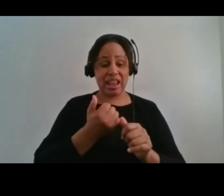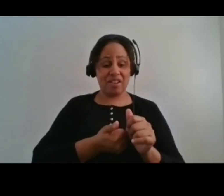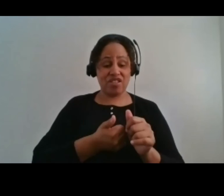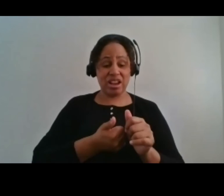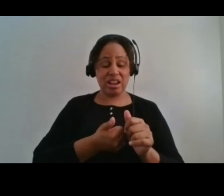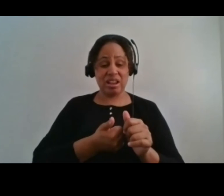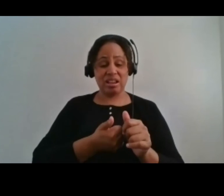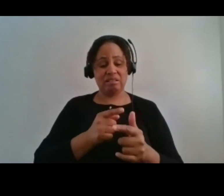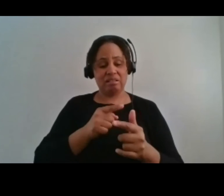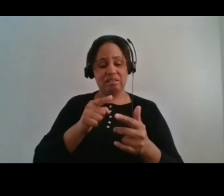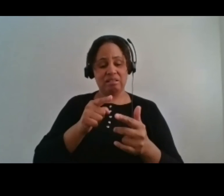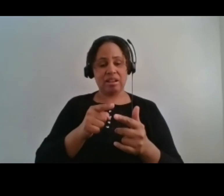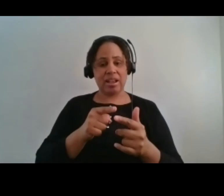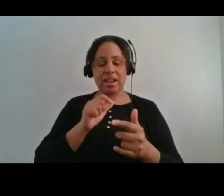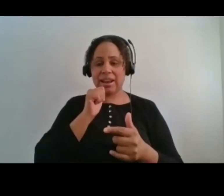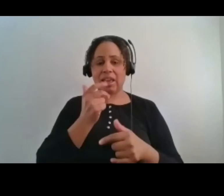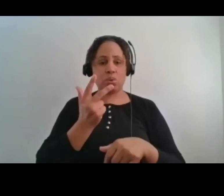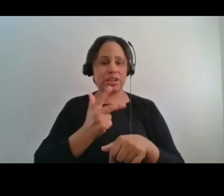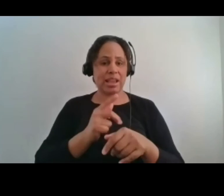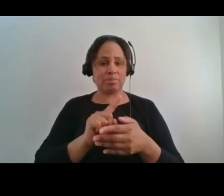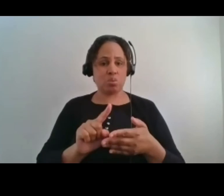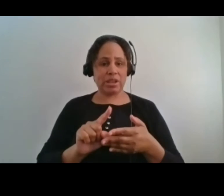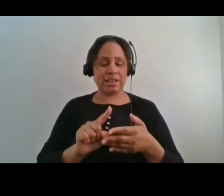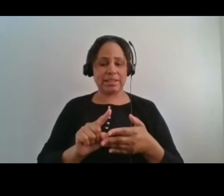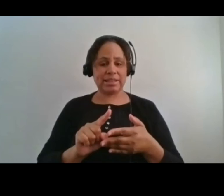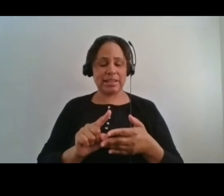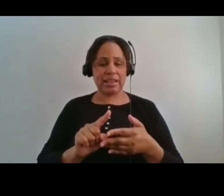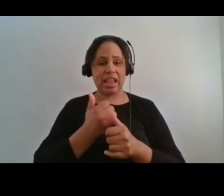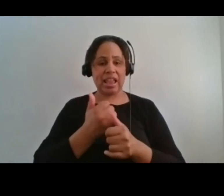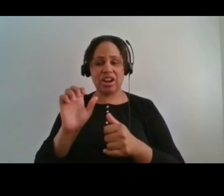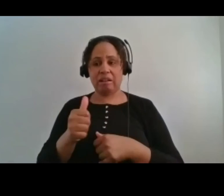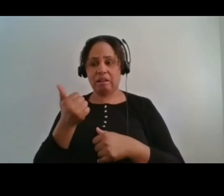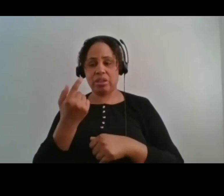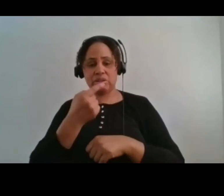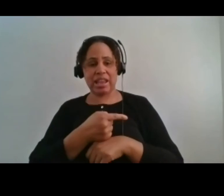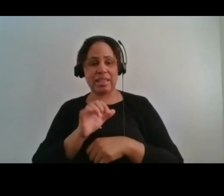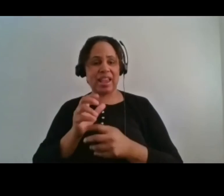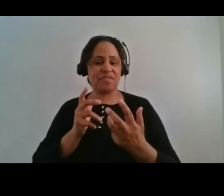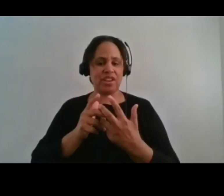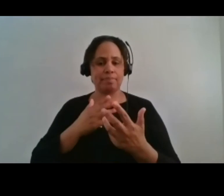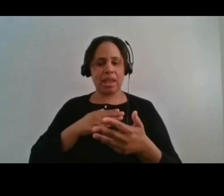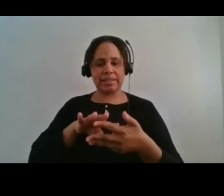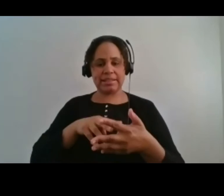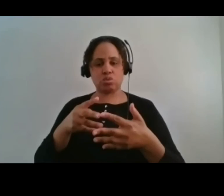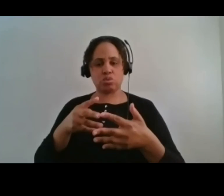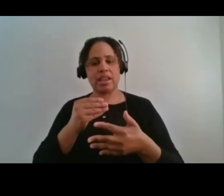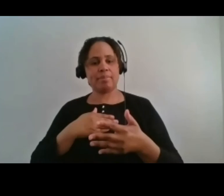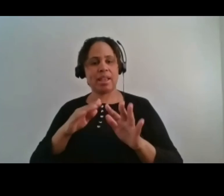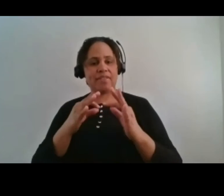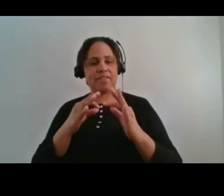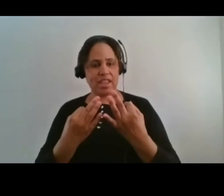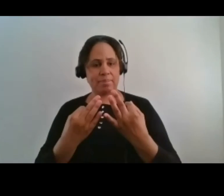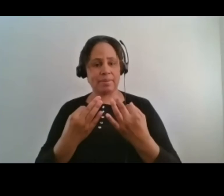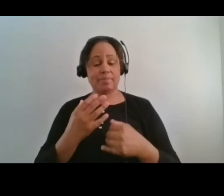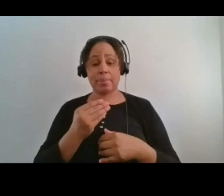a week, because that fit for my schedule and my family. And during that period of time, I would come